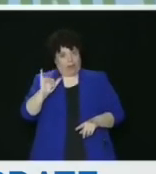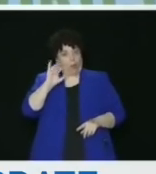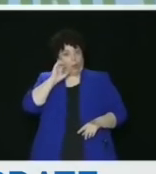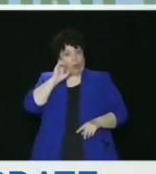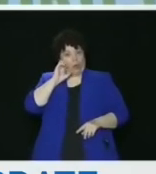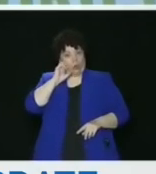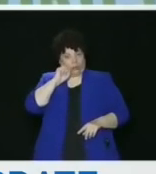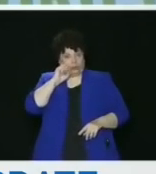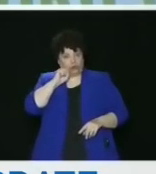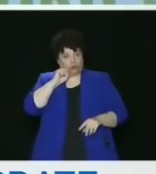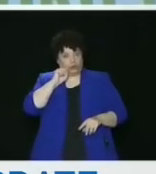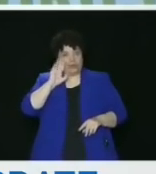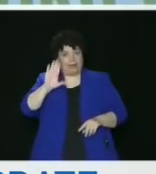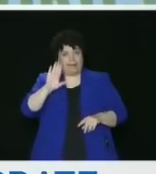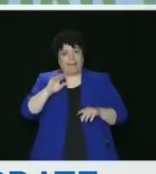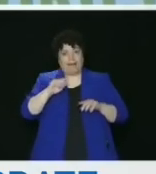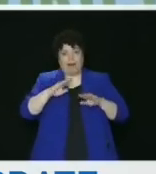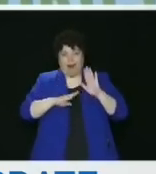slide 13?